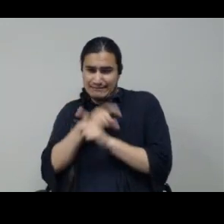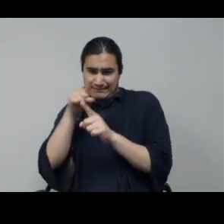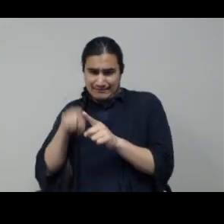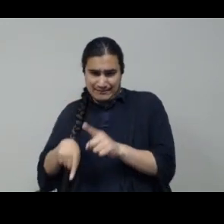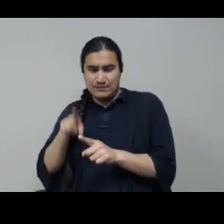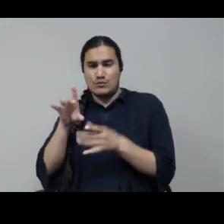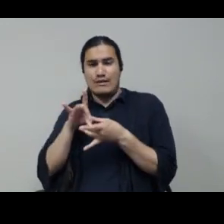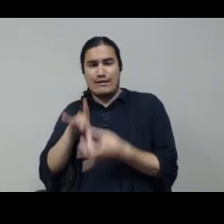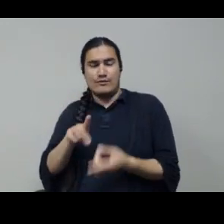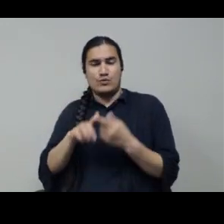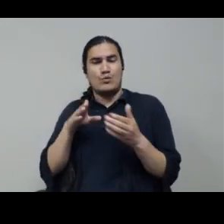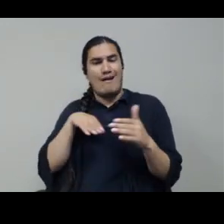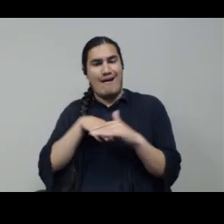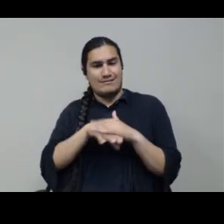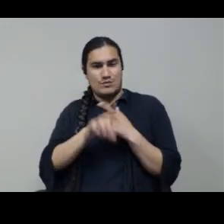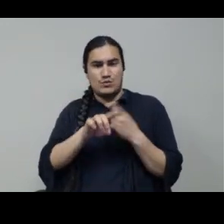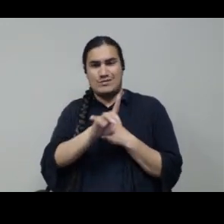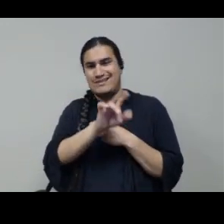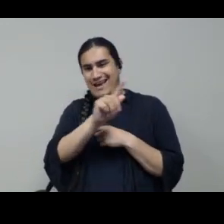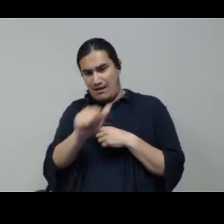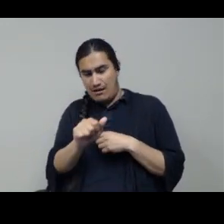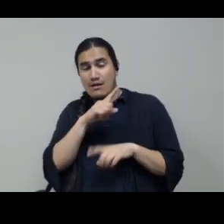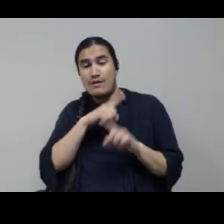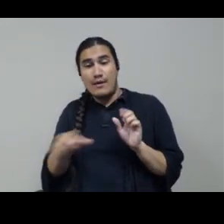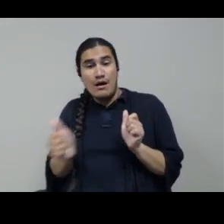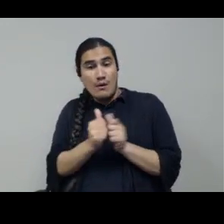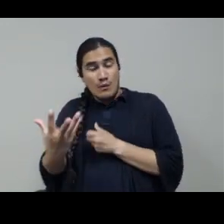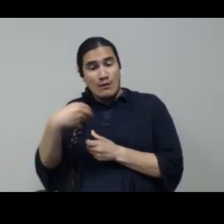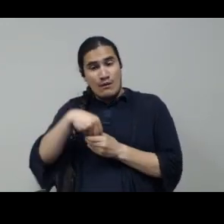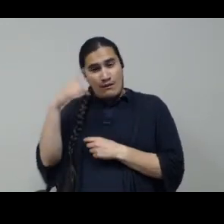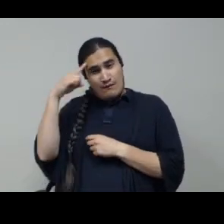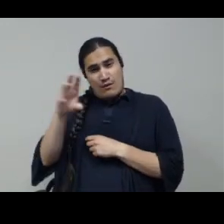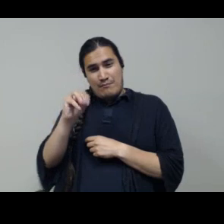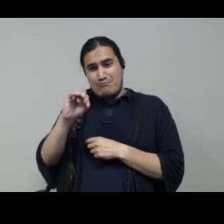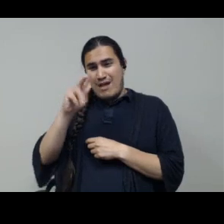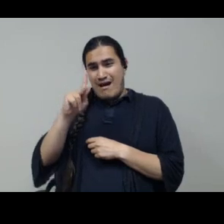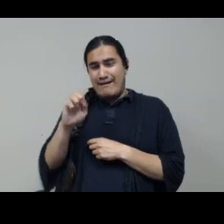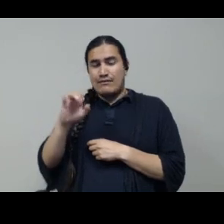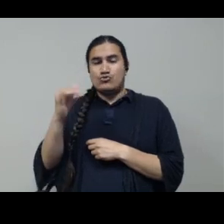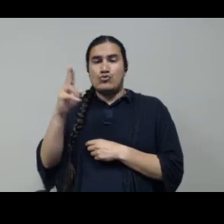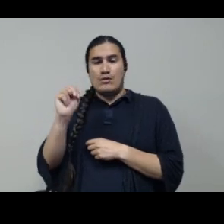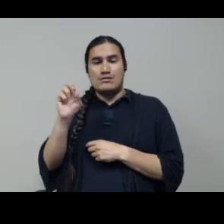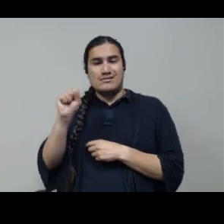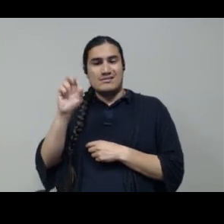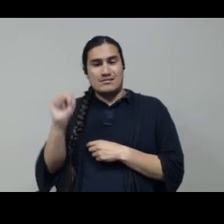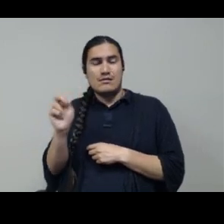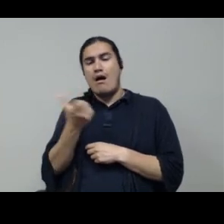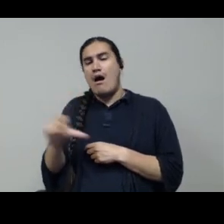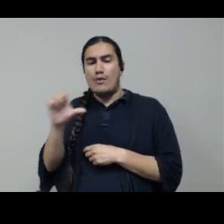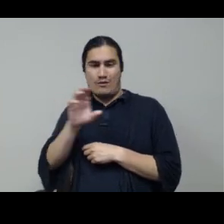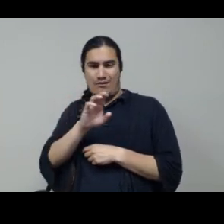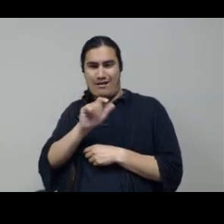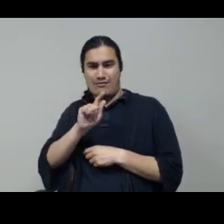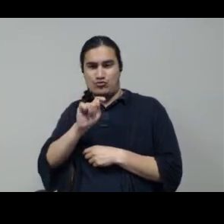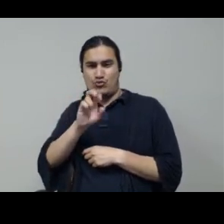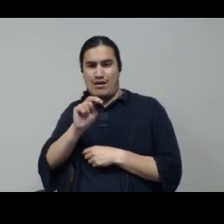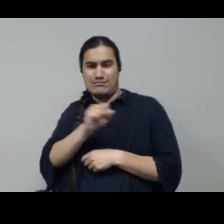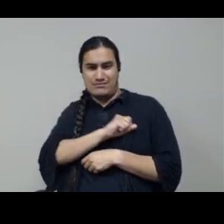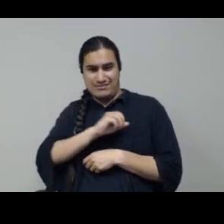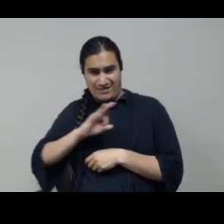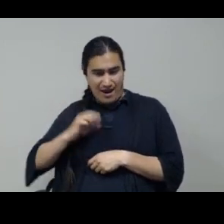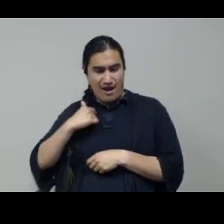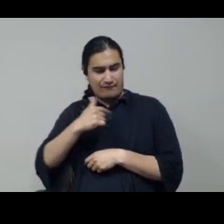around the access to data. But with involvement of Mike Johnson and other Caltrans staff, they really came up with some